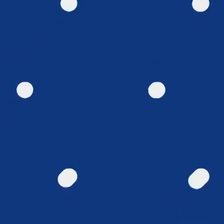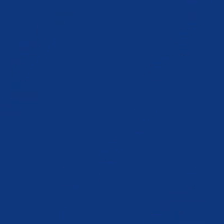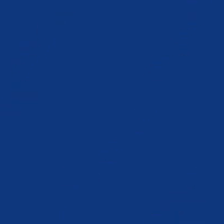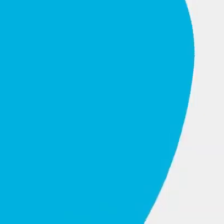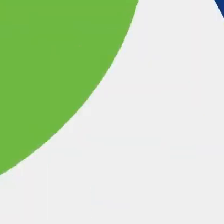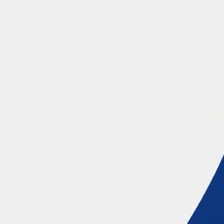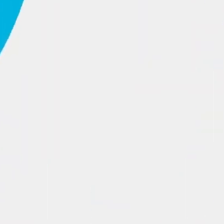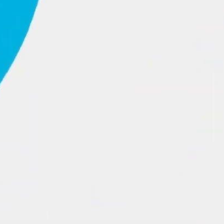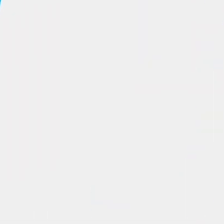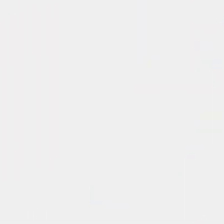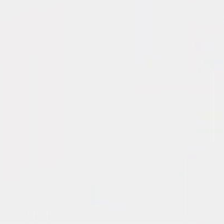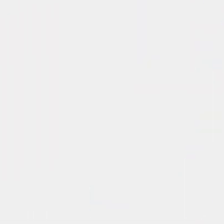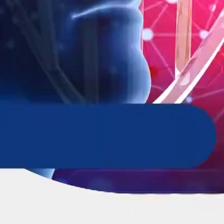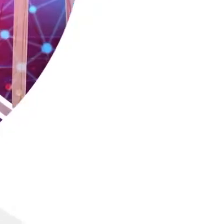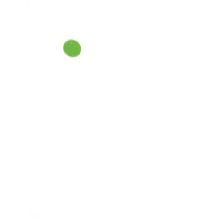Thank you.